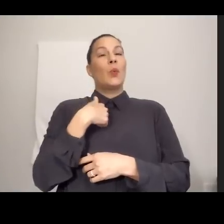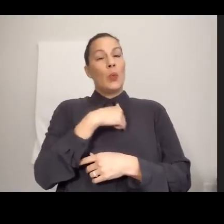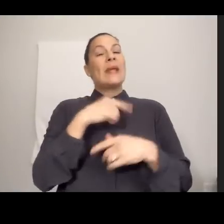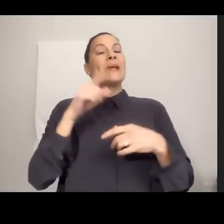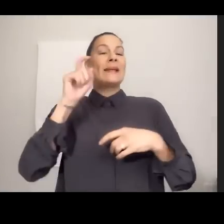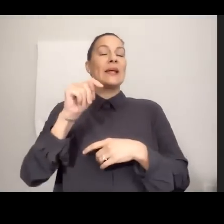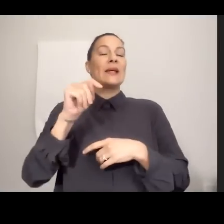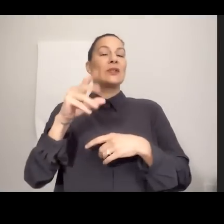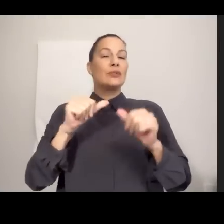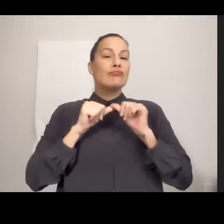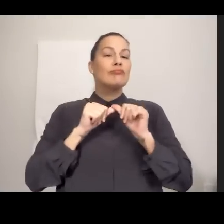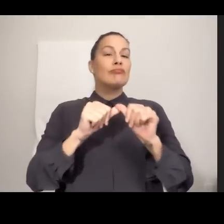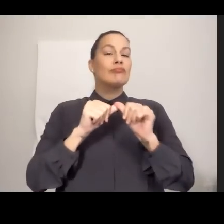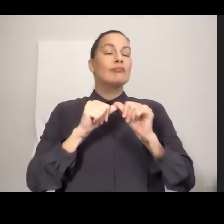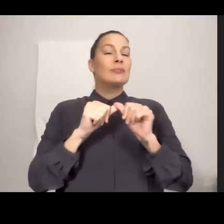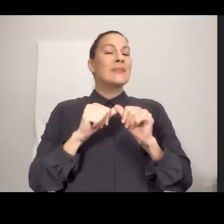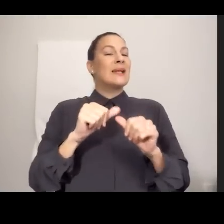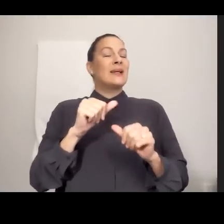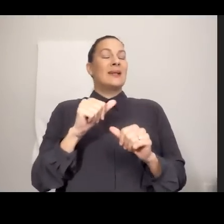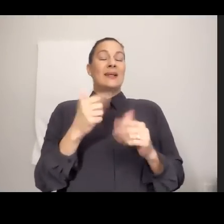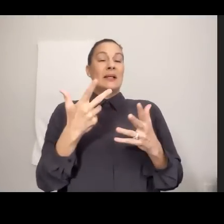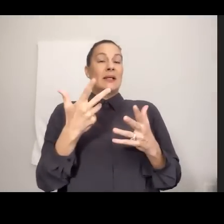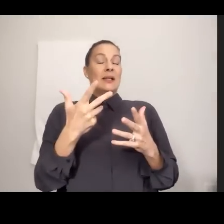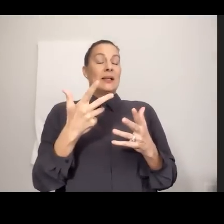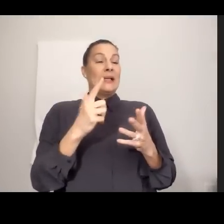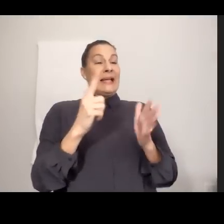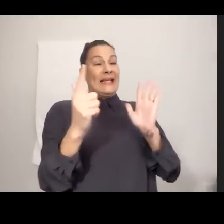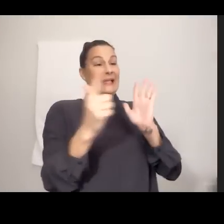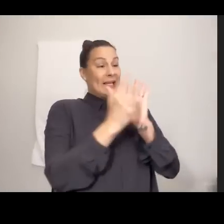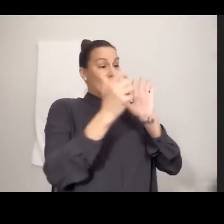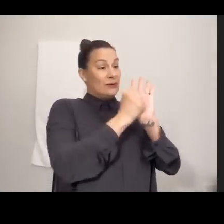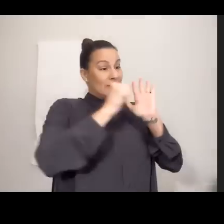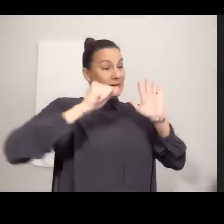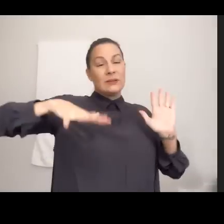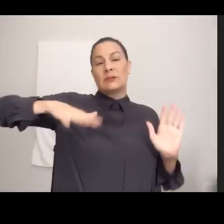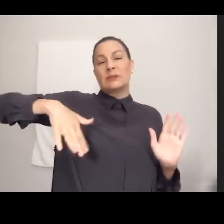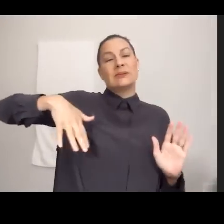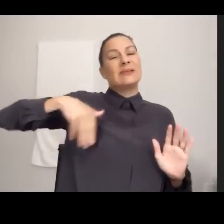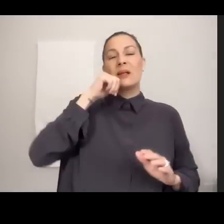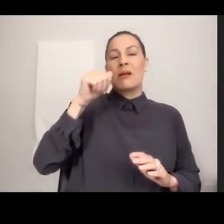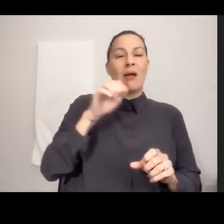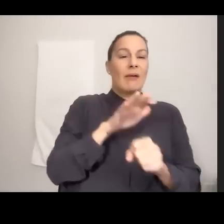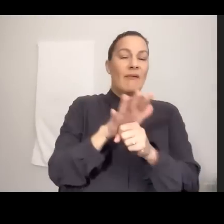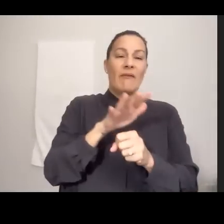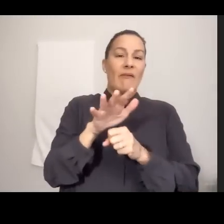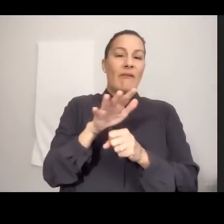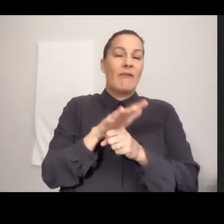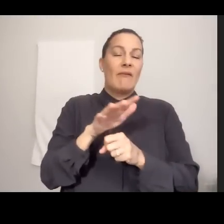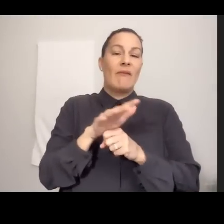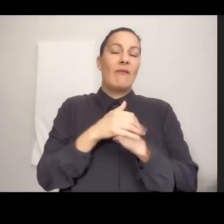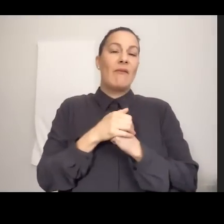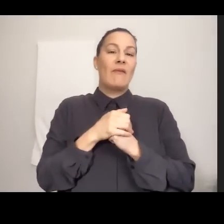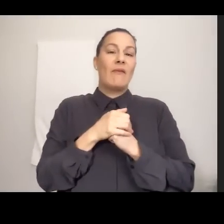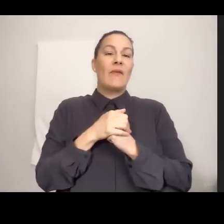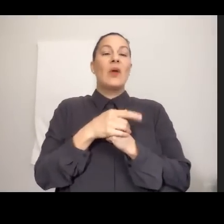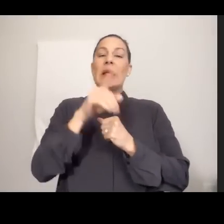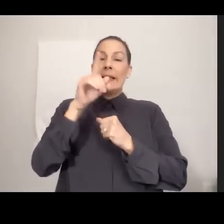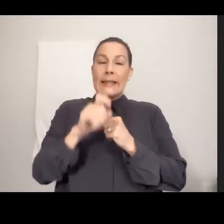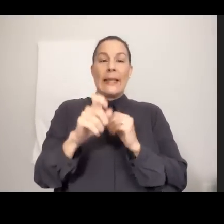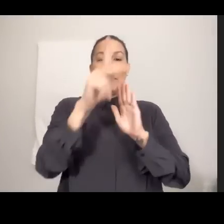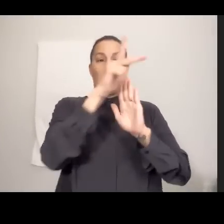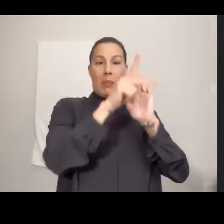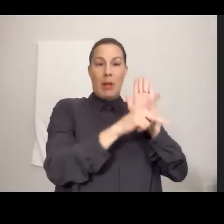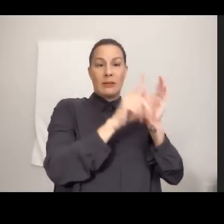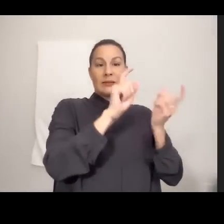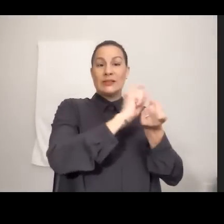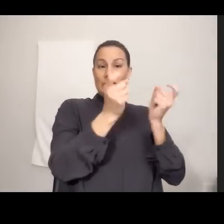to decriminalize sex work and to repeal the walking while trans ban. While both of these policy changes are